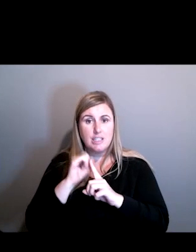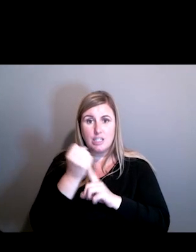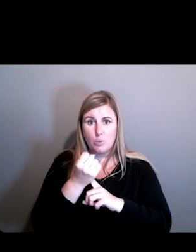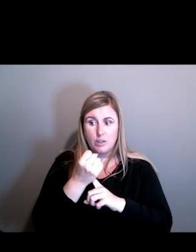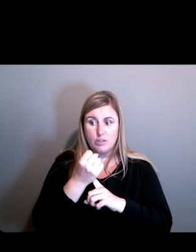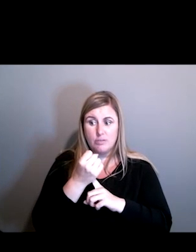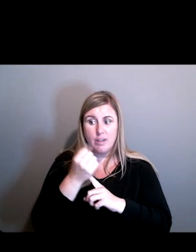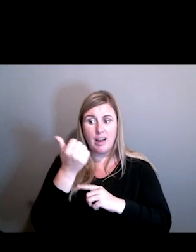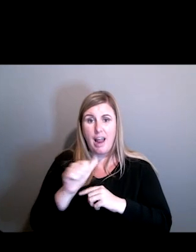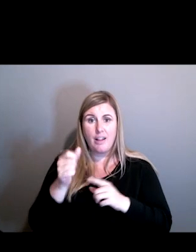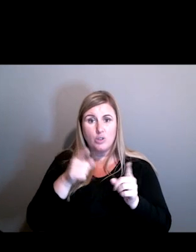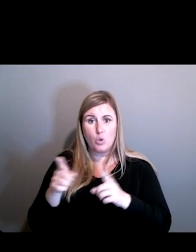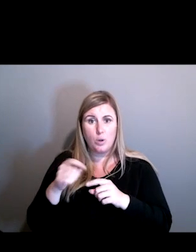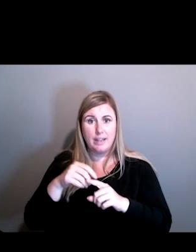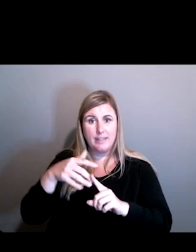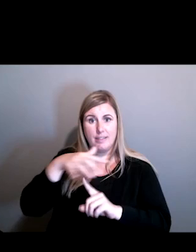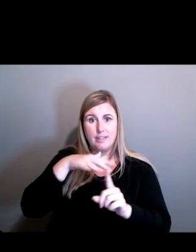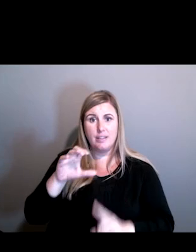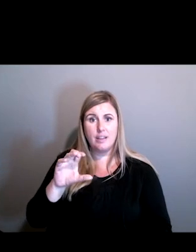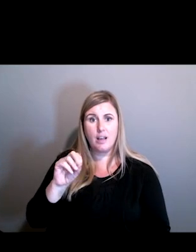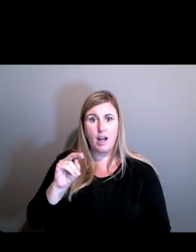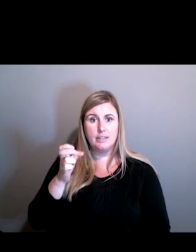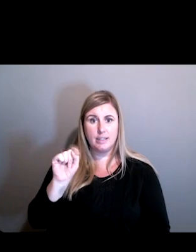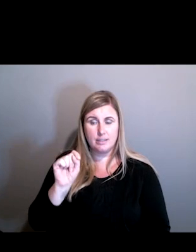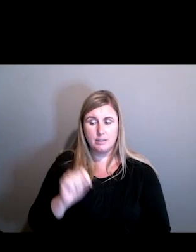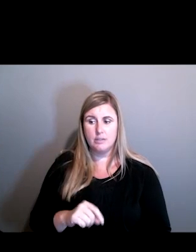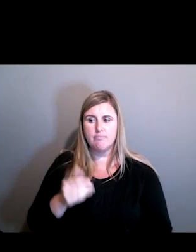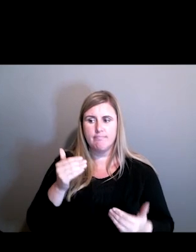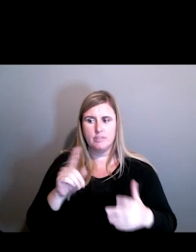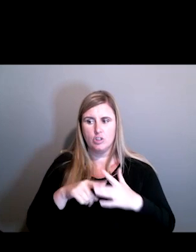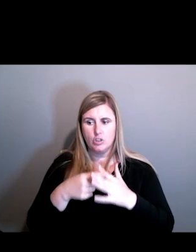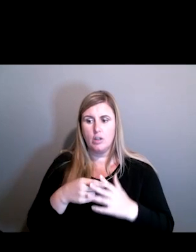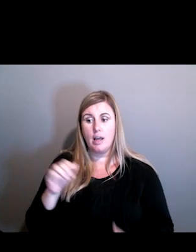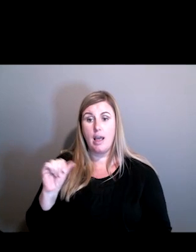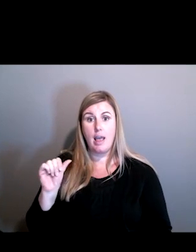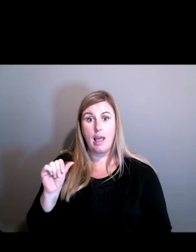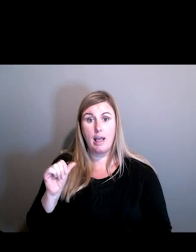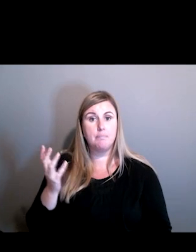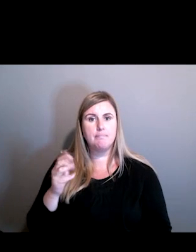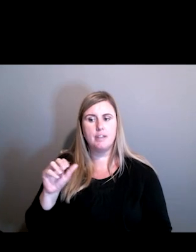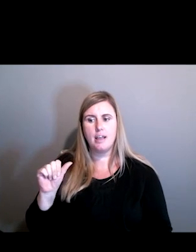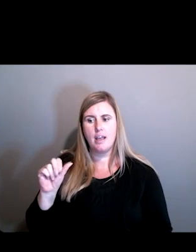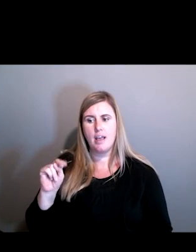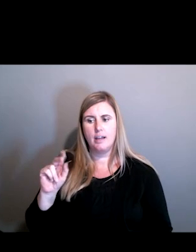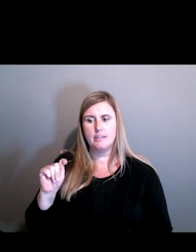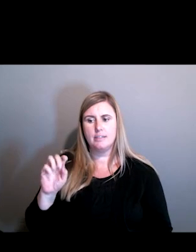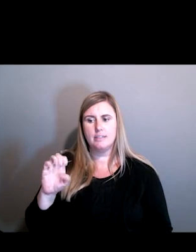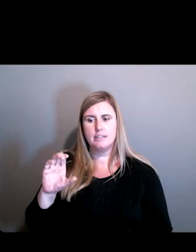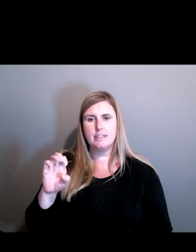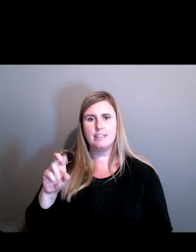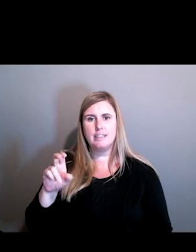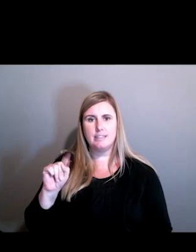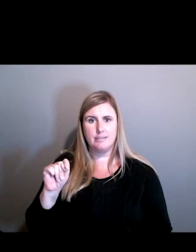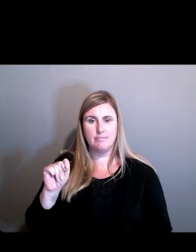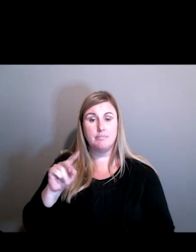that's going on in the context. So let's get started. A stands for antecedent. Antecedent is anything that